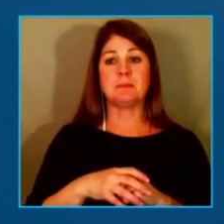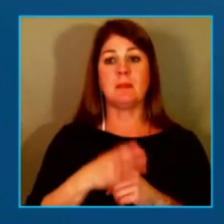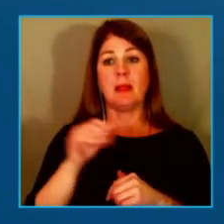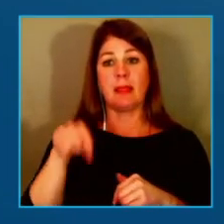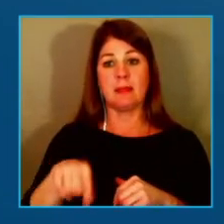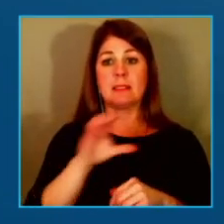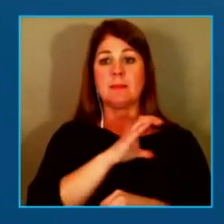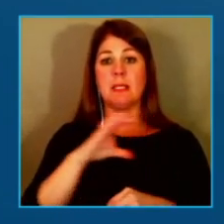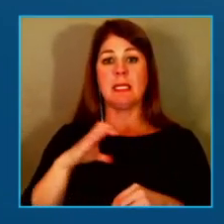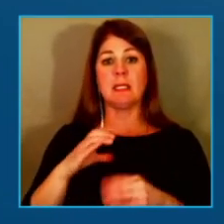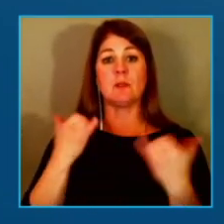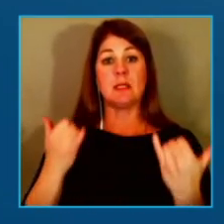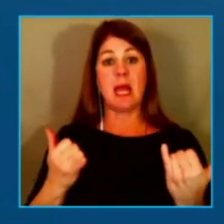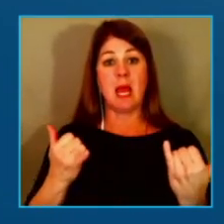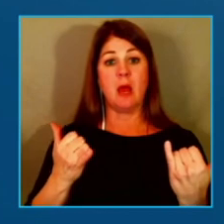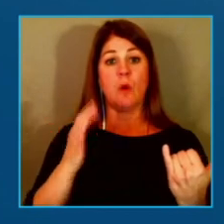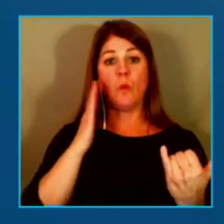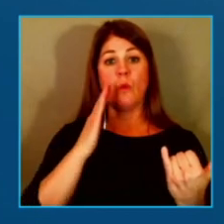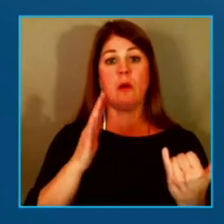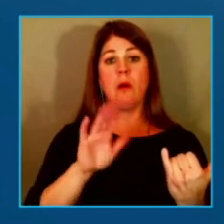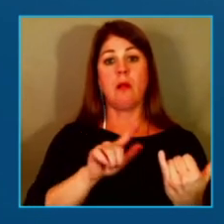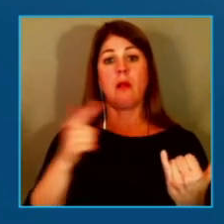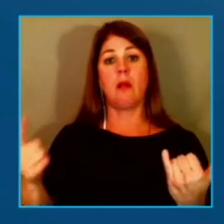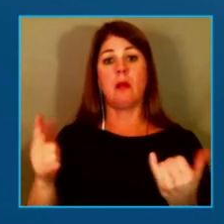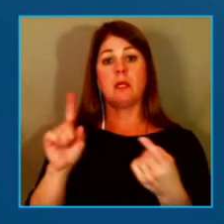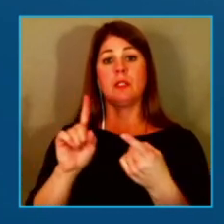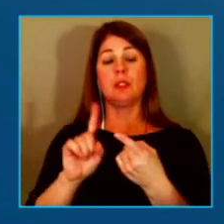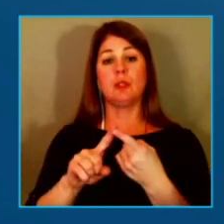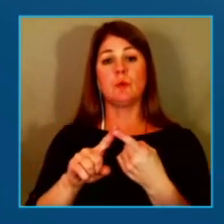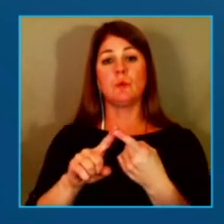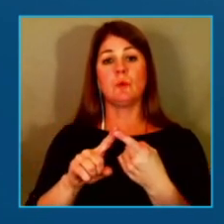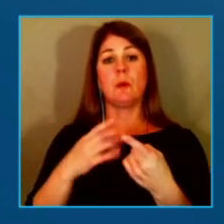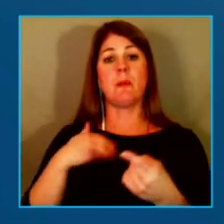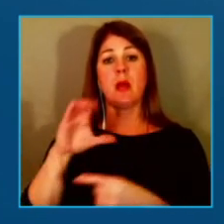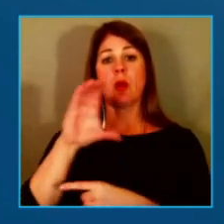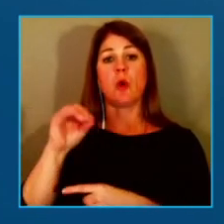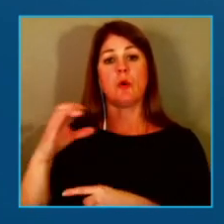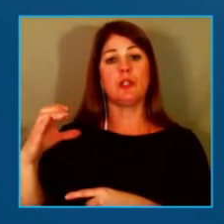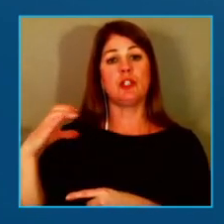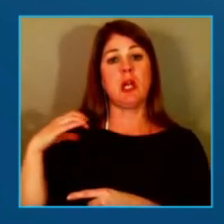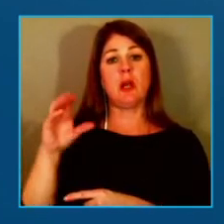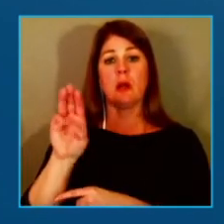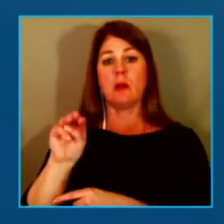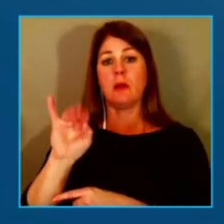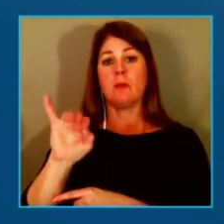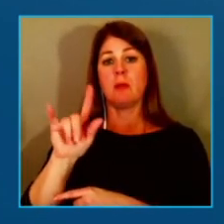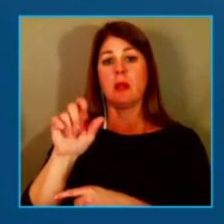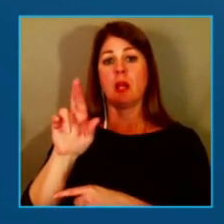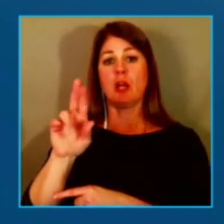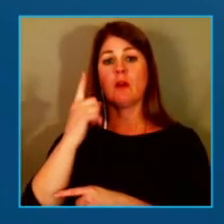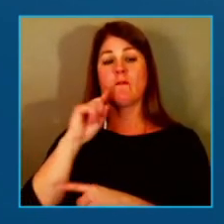I'm now going to turn this over to my co-chair, Lorraine Miller, for our discussion.